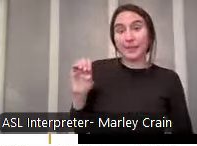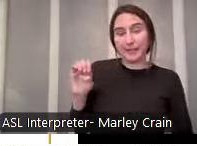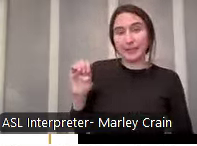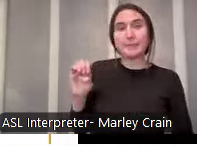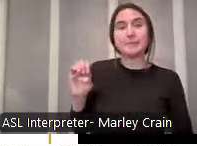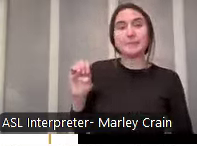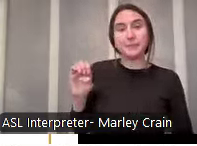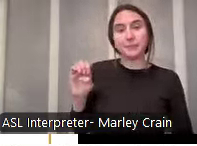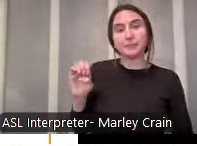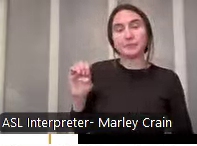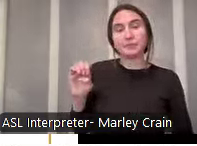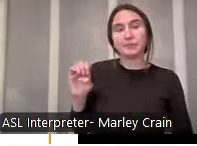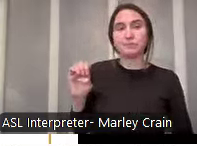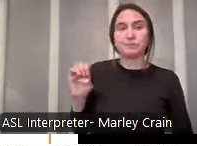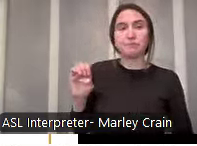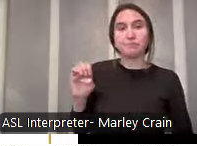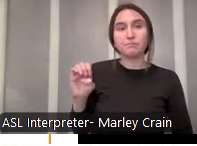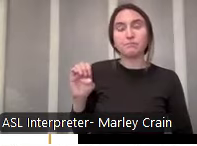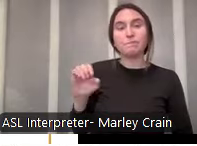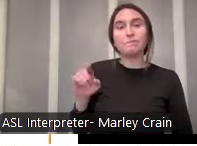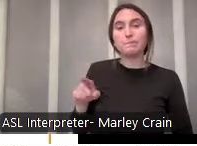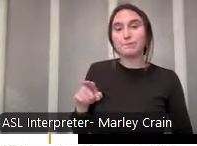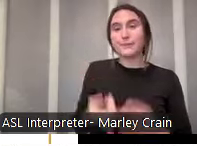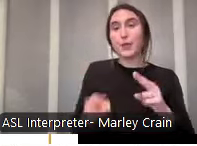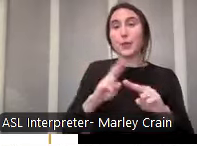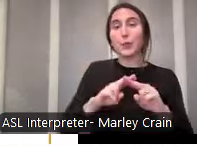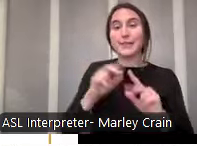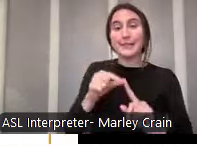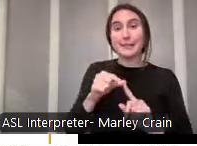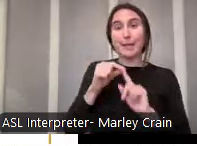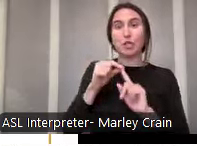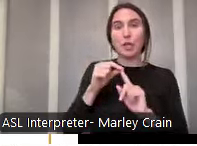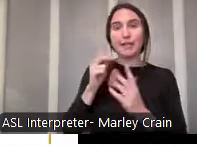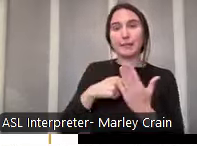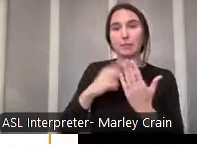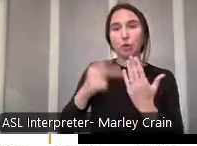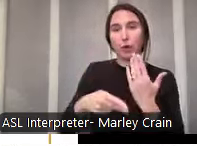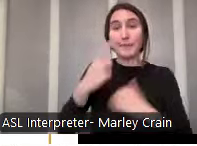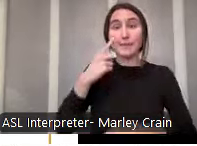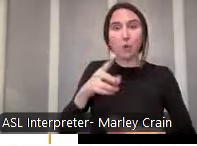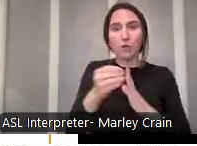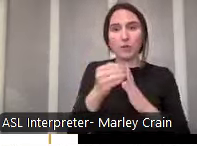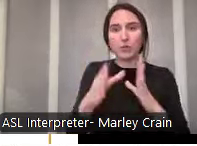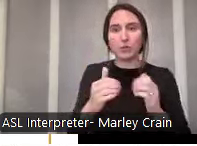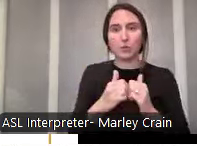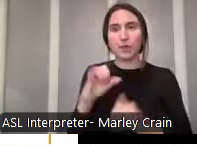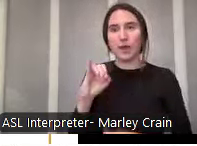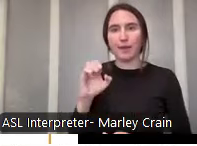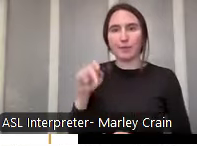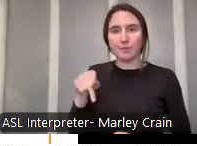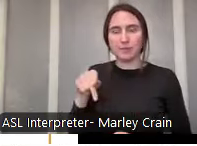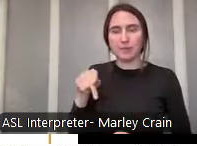the past decade really is increasing specialized programs for students with IEPs. Hey, So